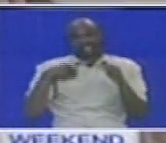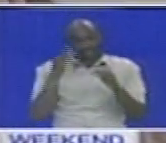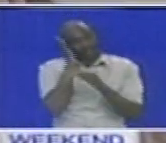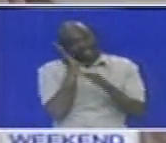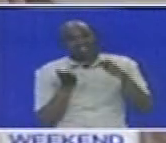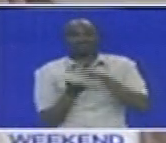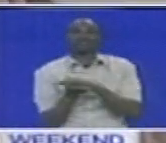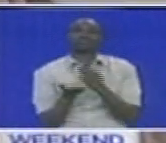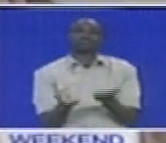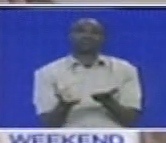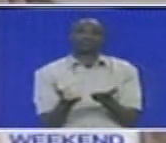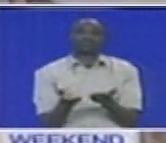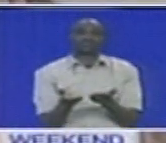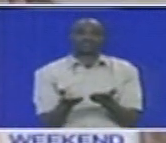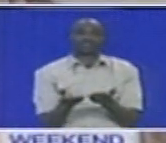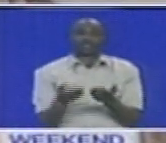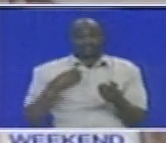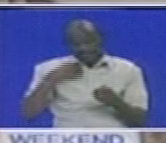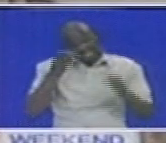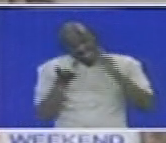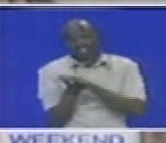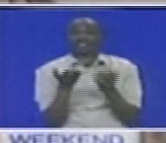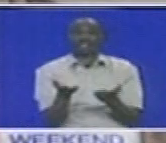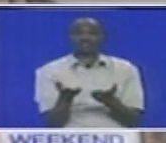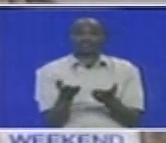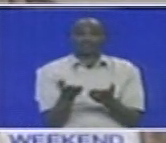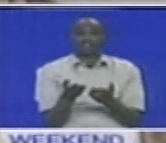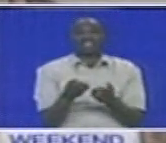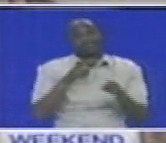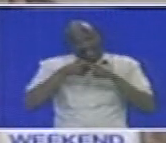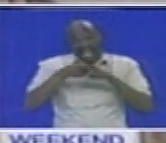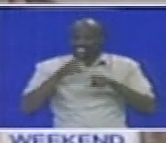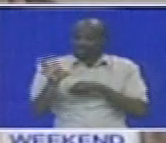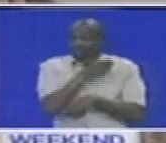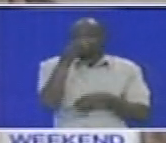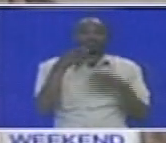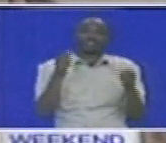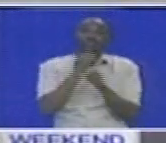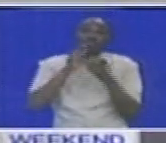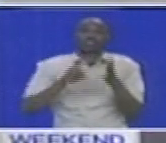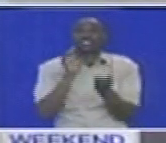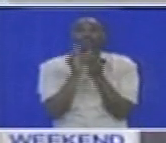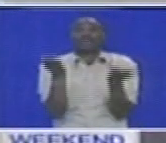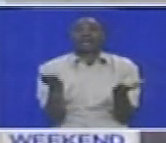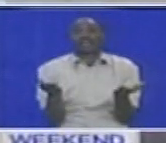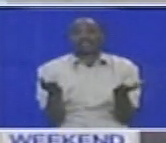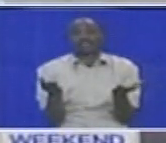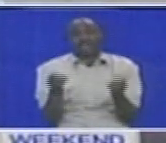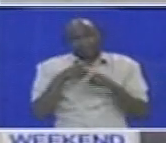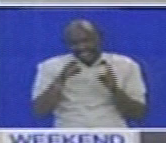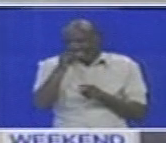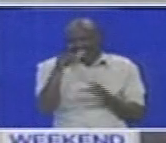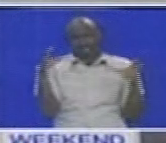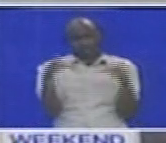beds. Tabidi timbia chini. Panya kichukua mbasi, sasa utaenda ziweka wapi? But the Makonde have